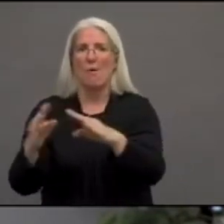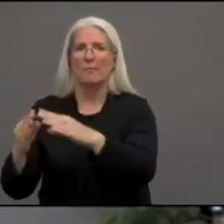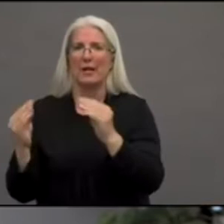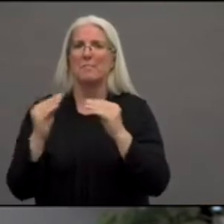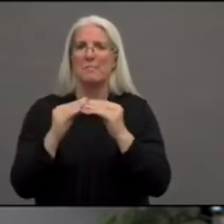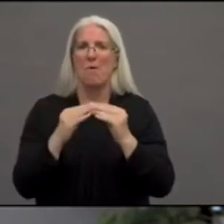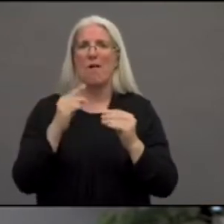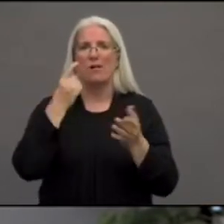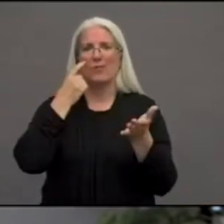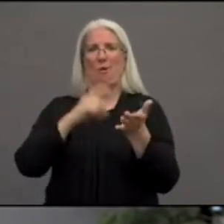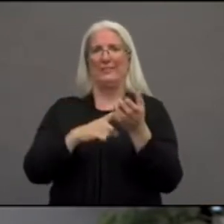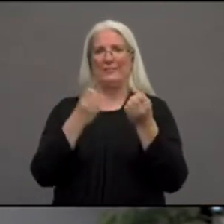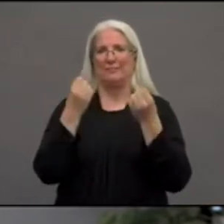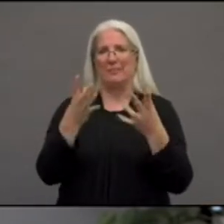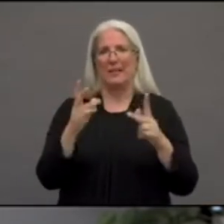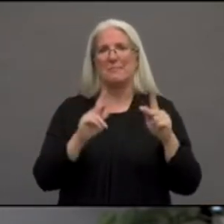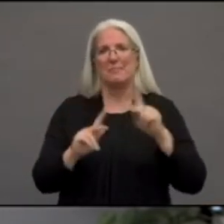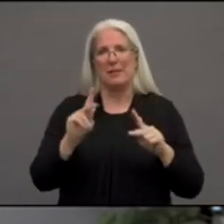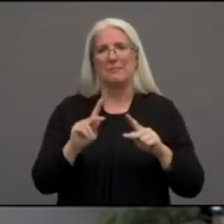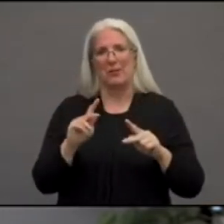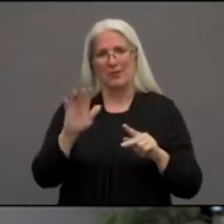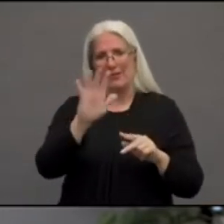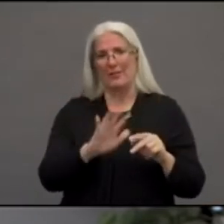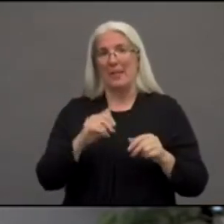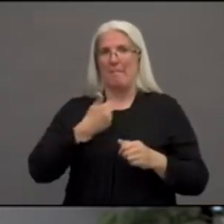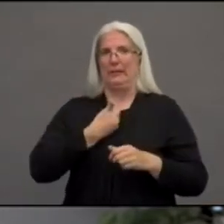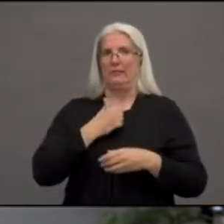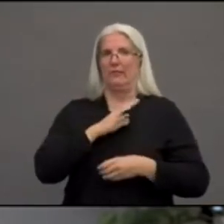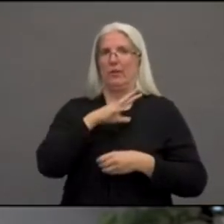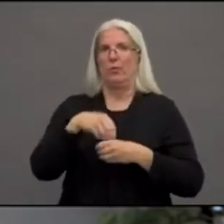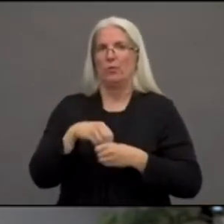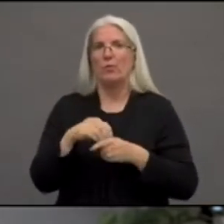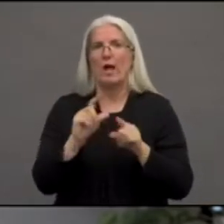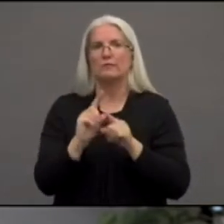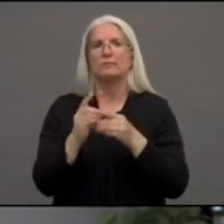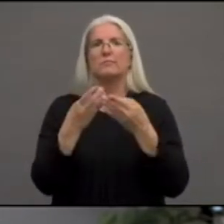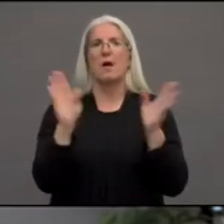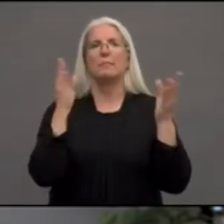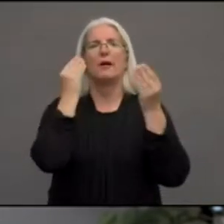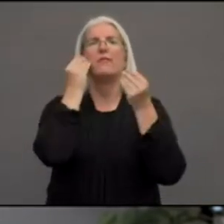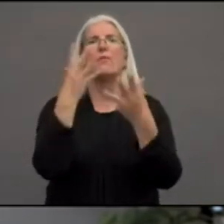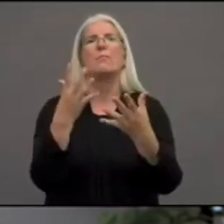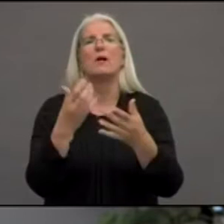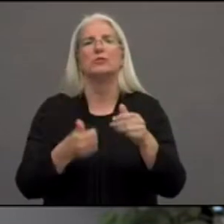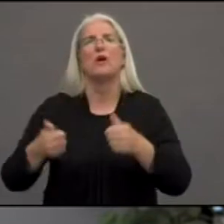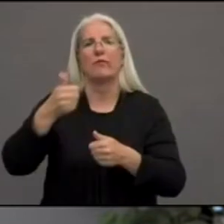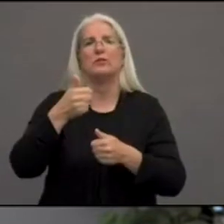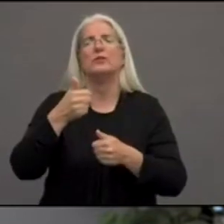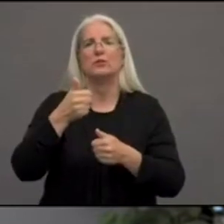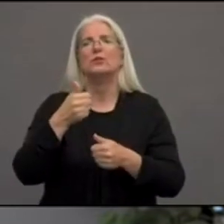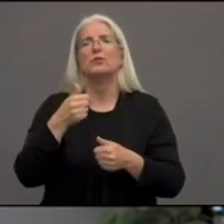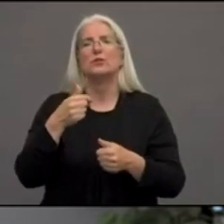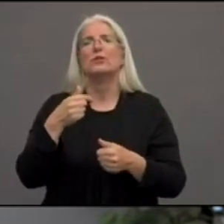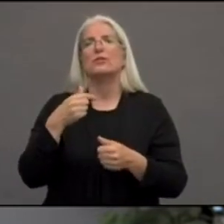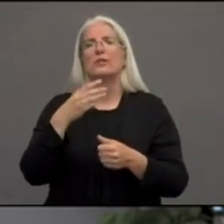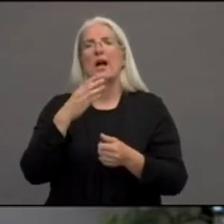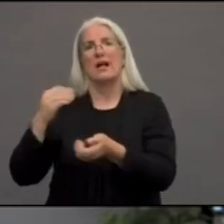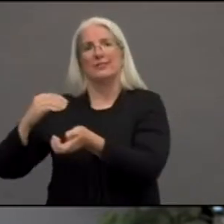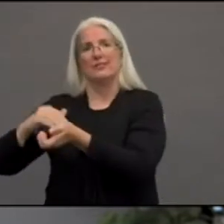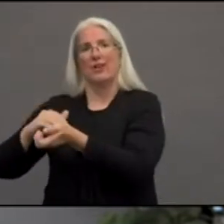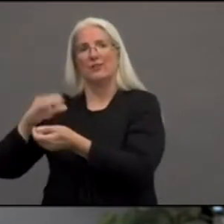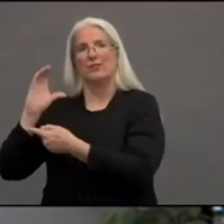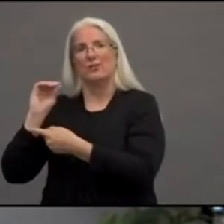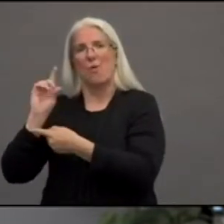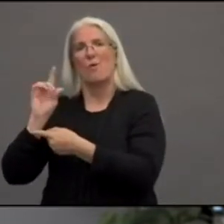put being the public health officer, I can only imagine, is a very tough job in making decisions. And I'm sure Dr. Cody does not wake